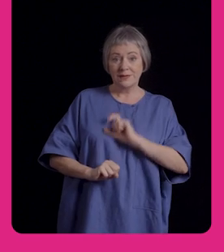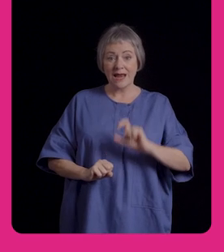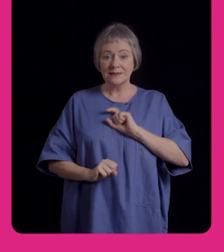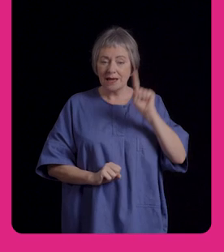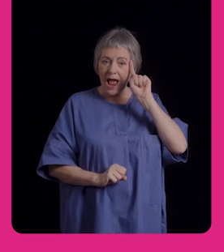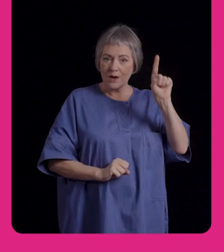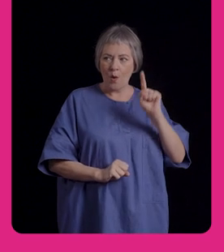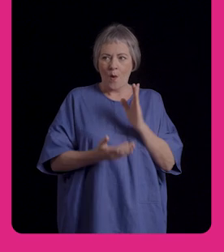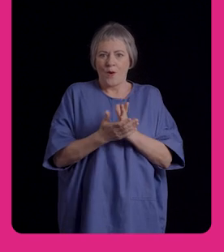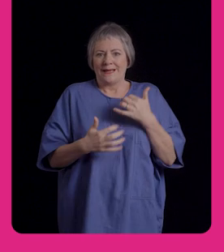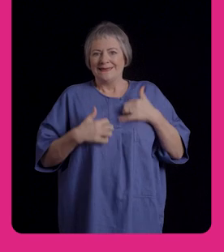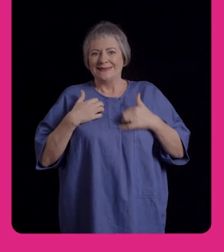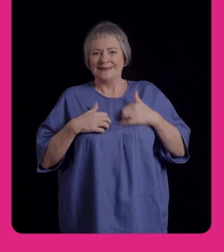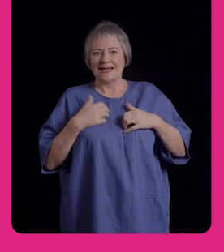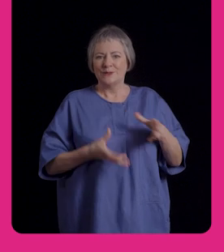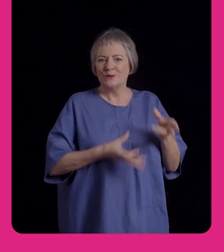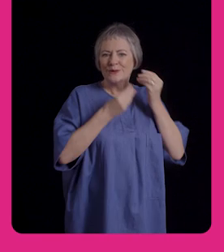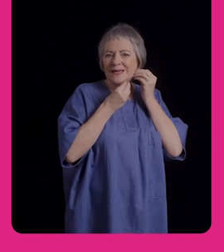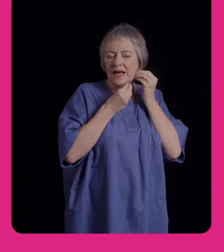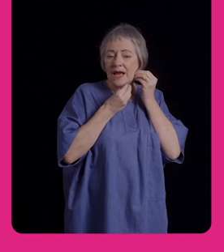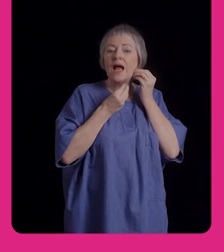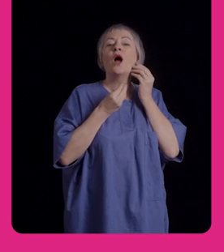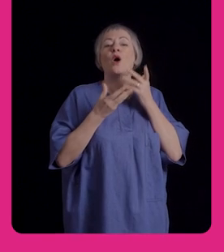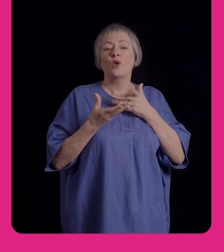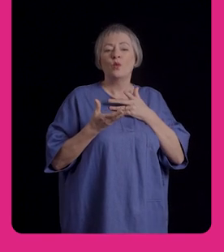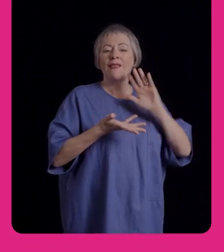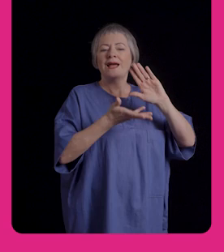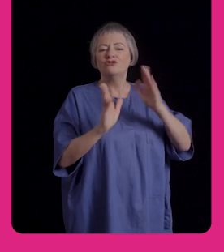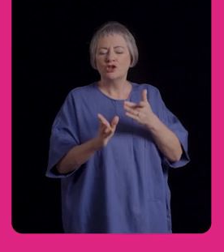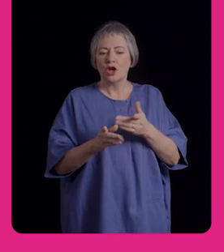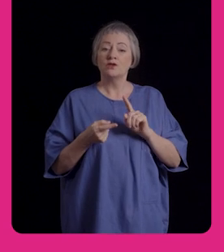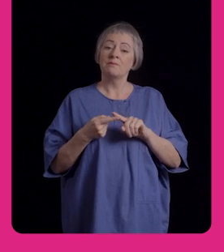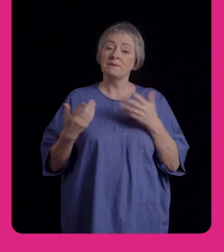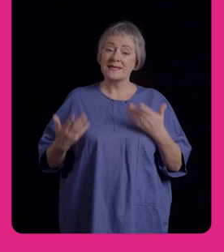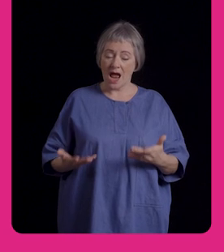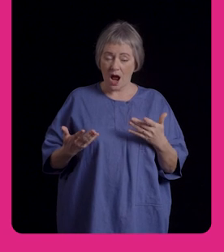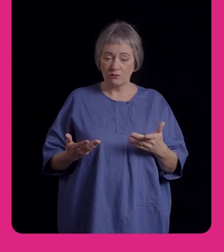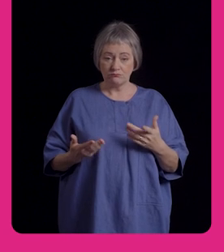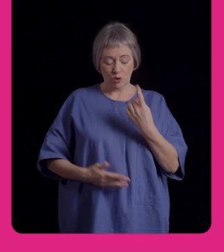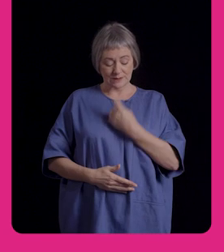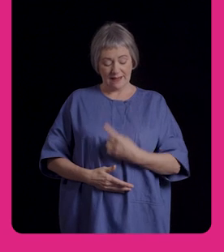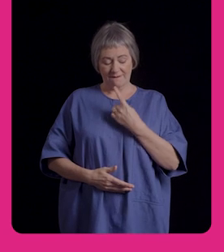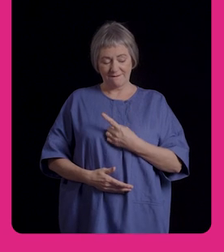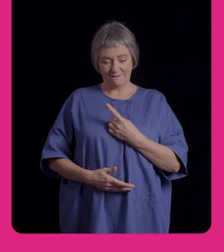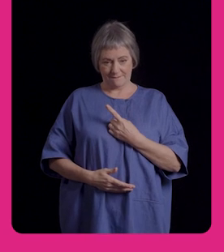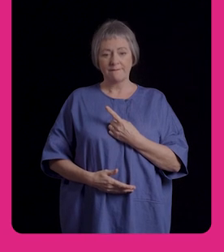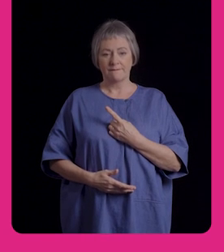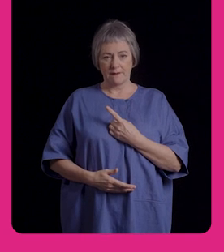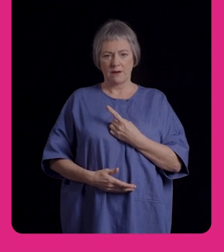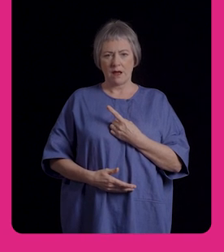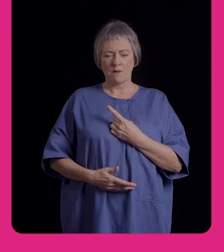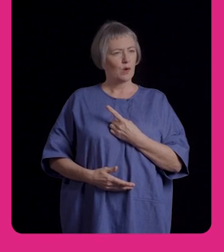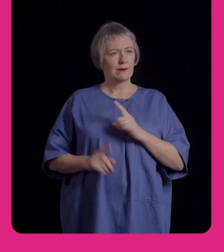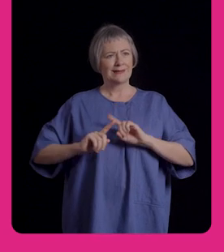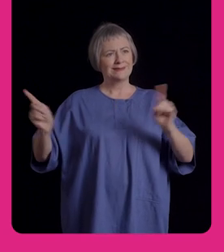character ideas, which I'm very excited to hear about, we're going to jump right in with like an introduction. So for now, you are yourselves, but we're in